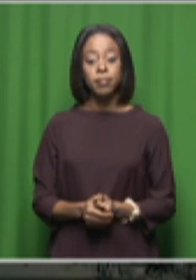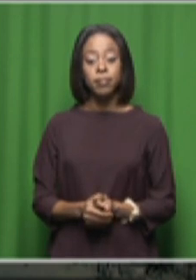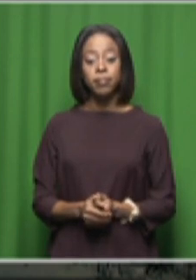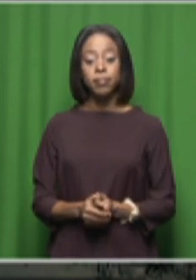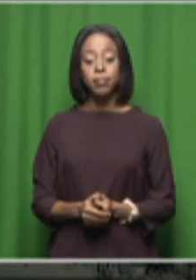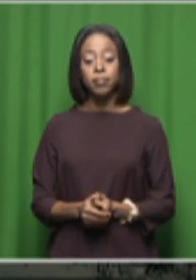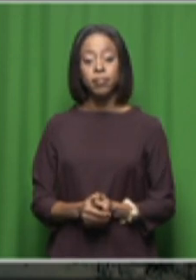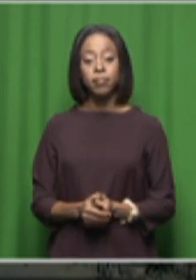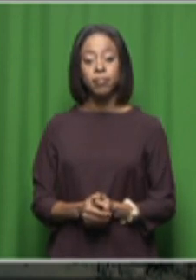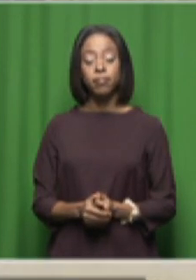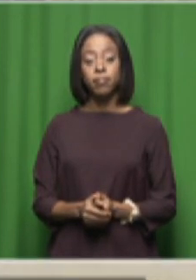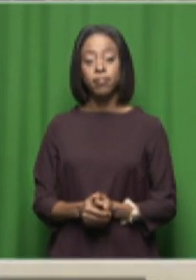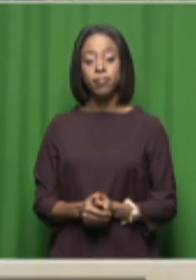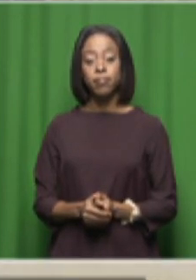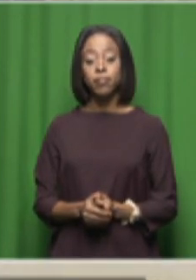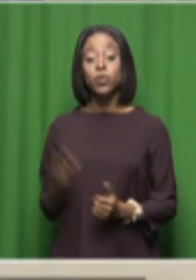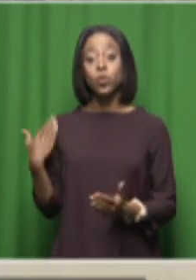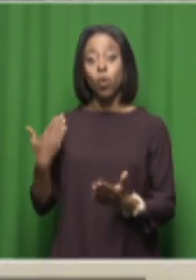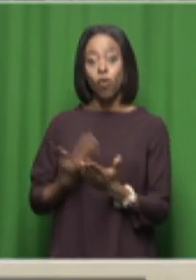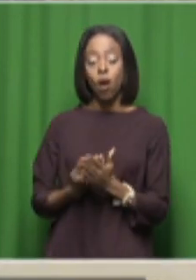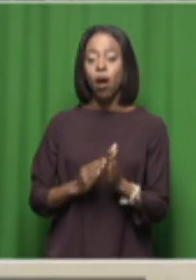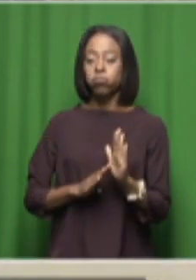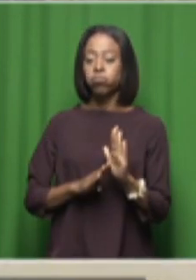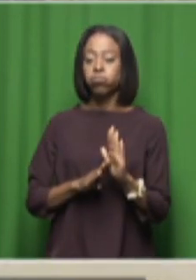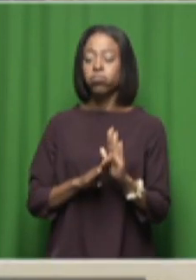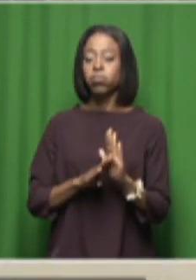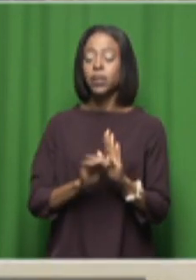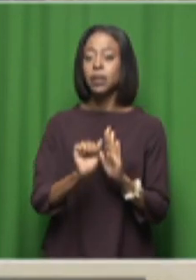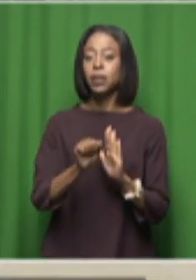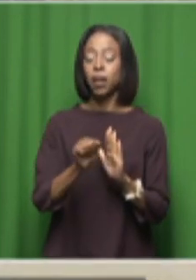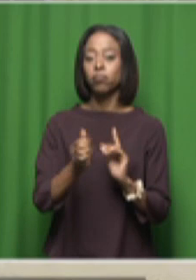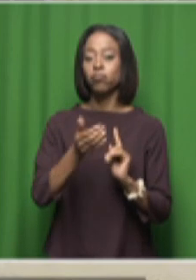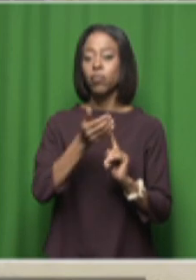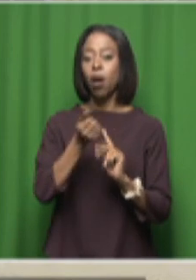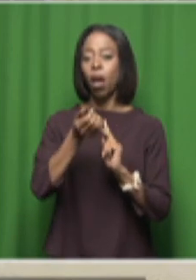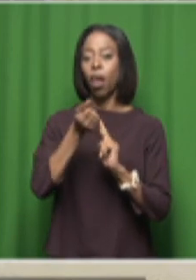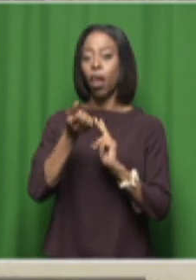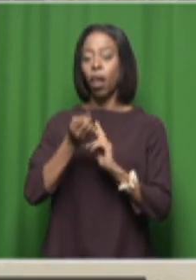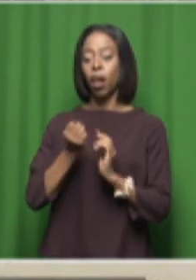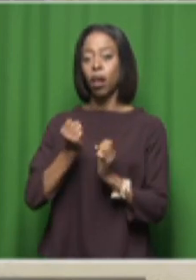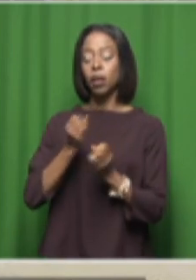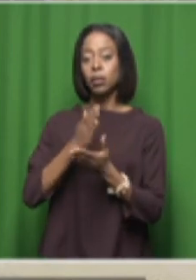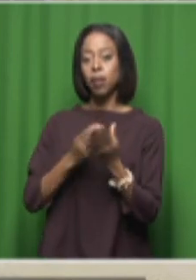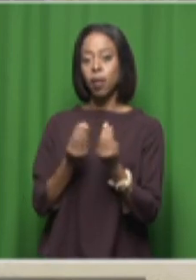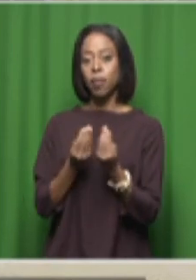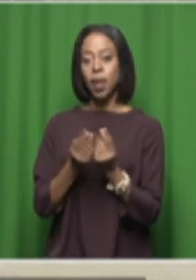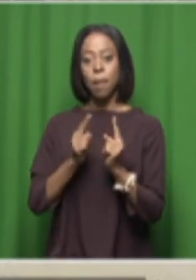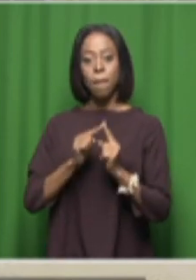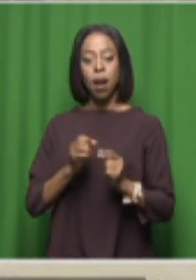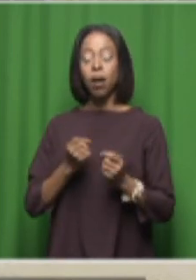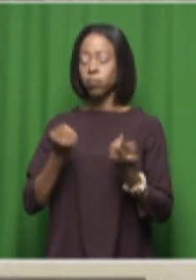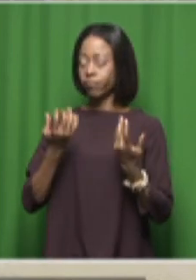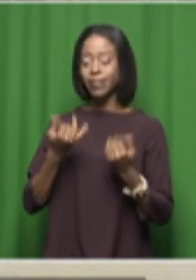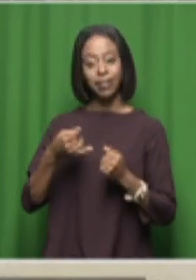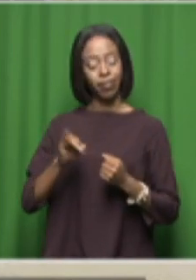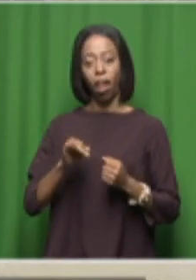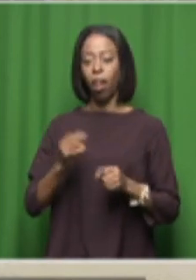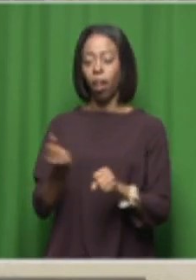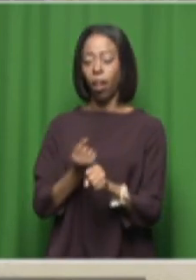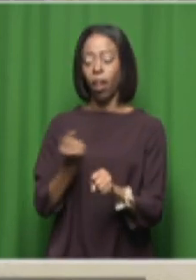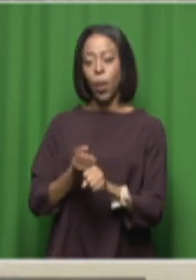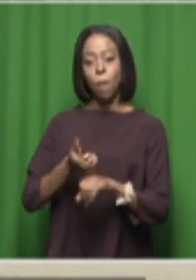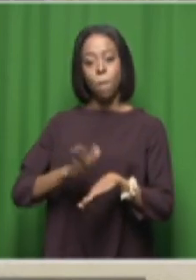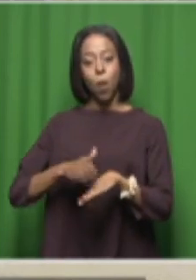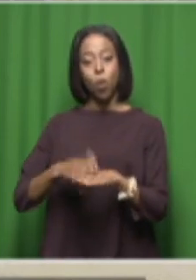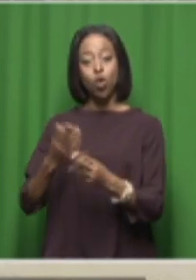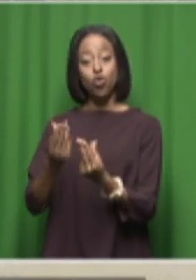Sakina, we've made tremendous strides, as you've alluded to earlier, but we've still got a lot of work to be done in the areas, for